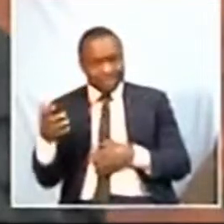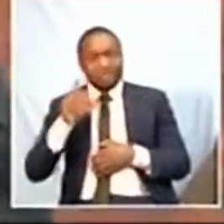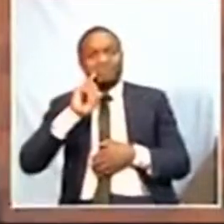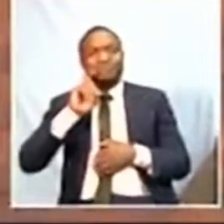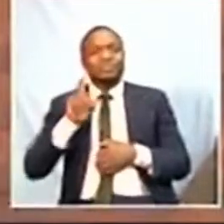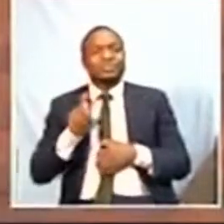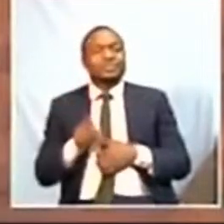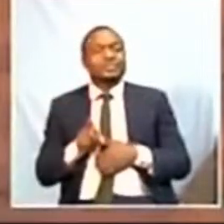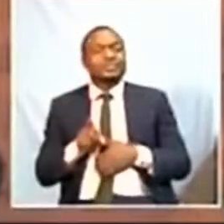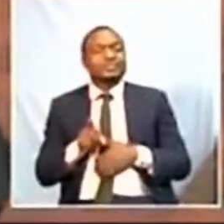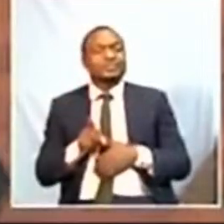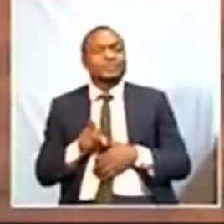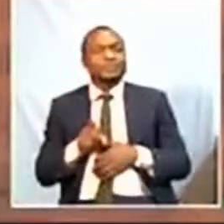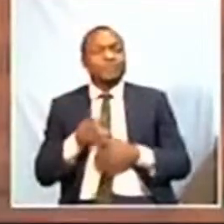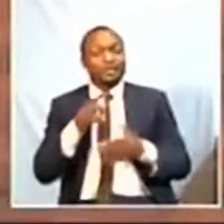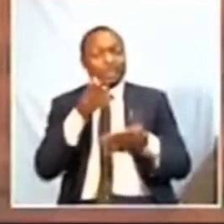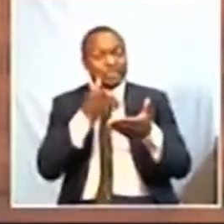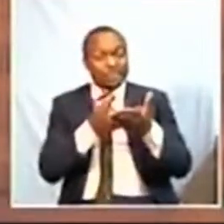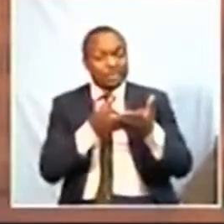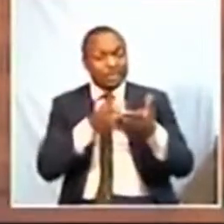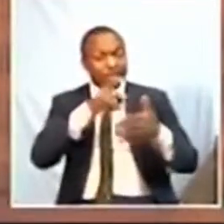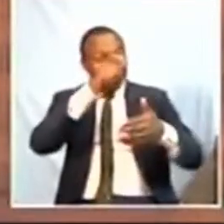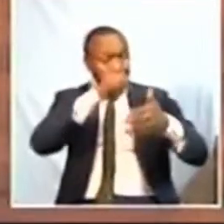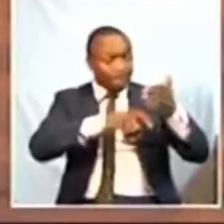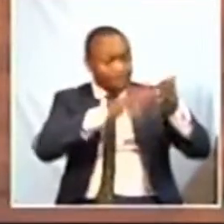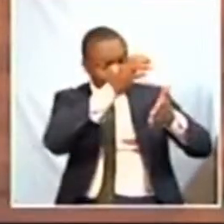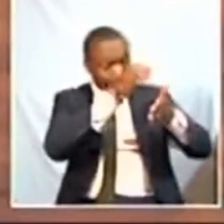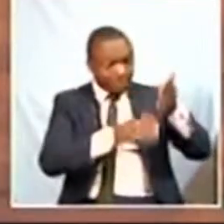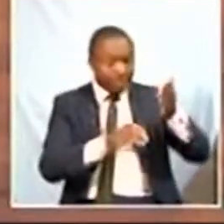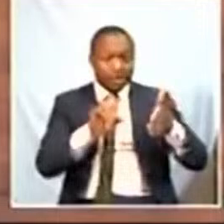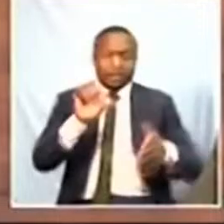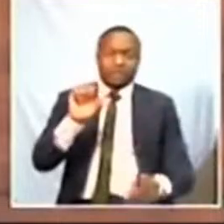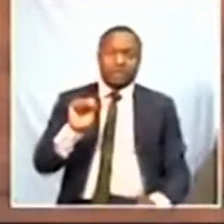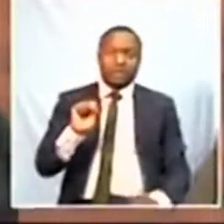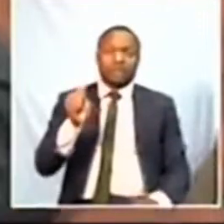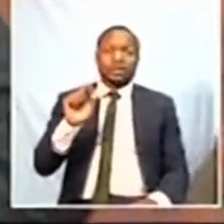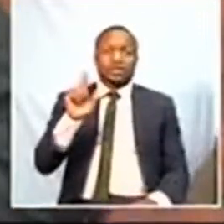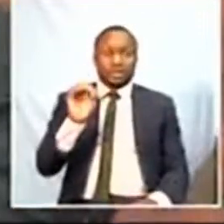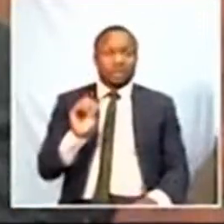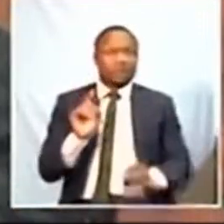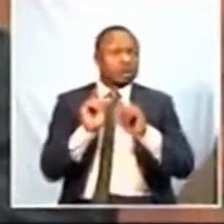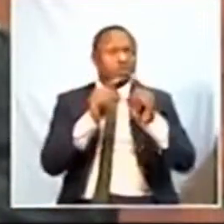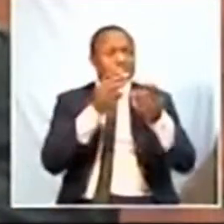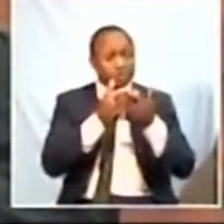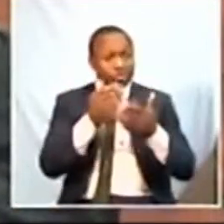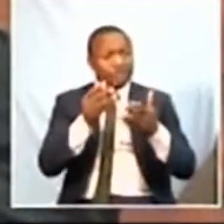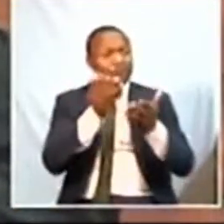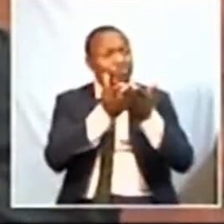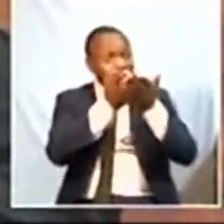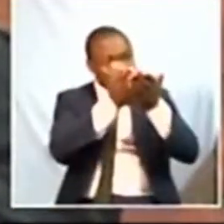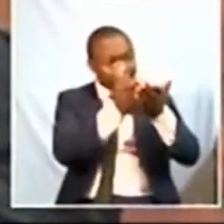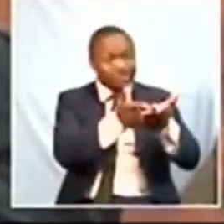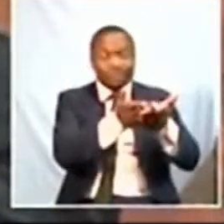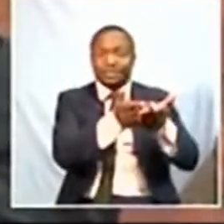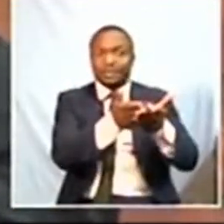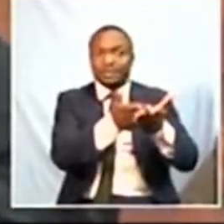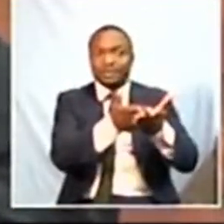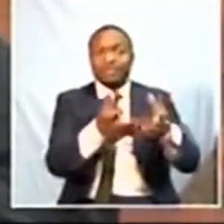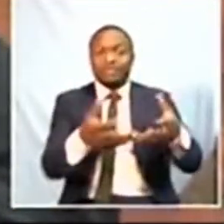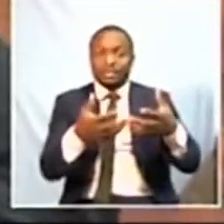are supposed to, these quotations, they are coming from Saro, you are going to procure and hand over the chigayo to